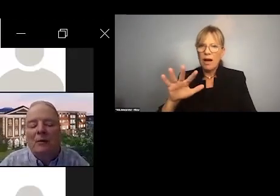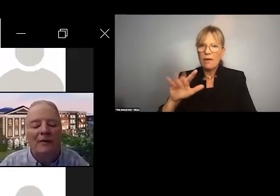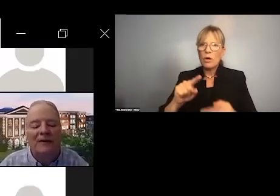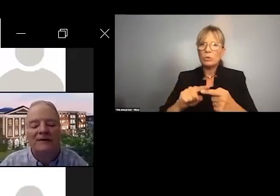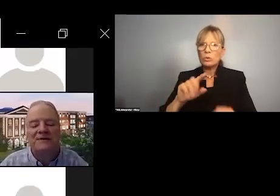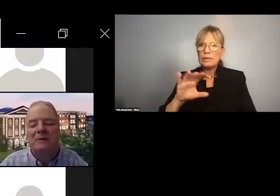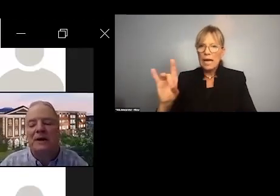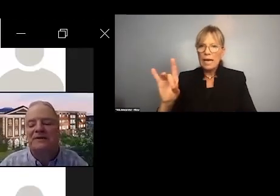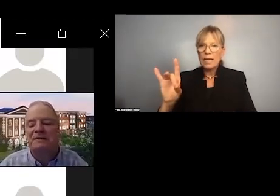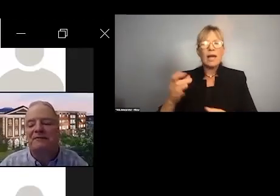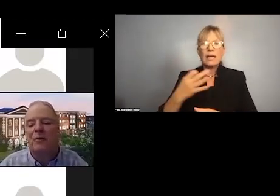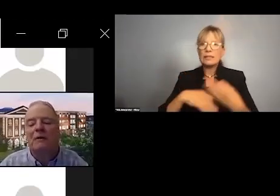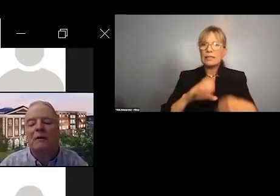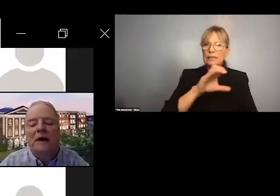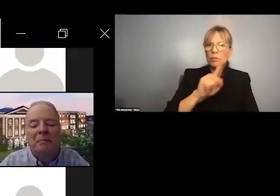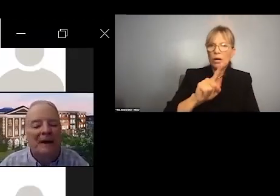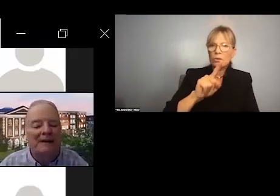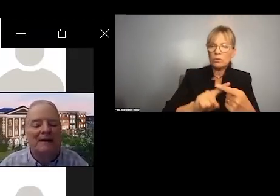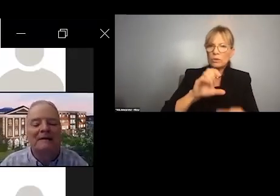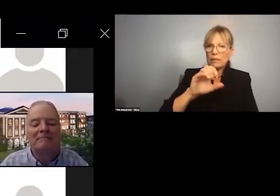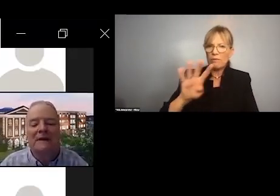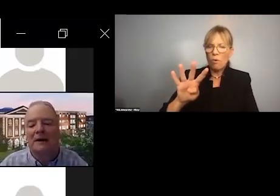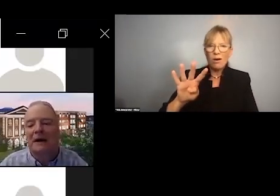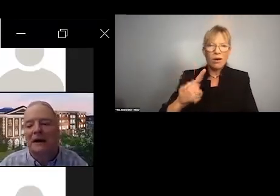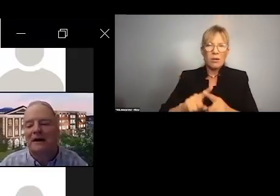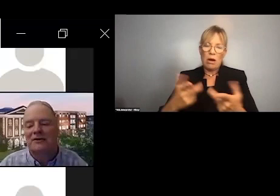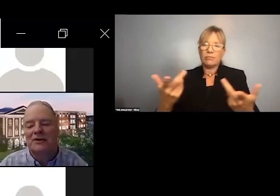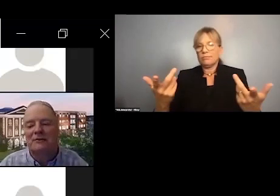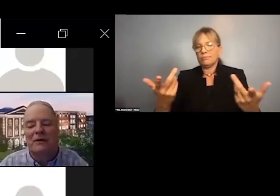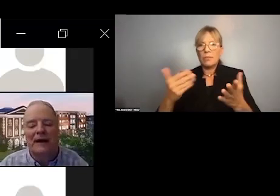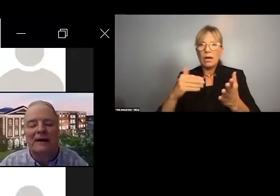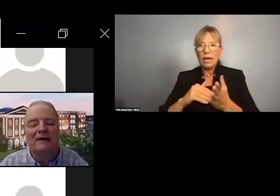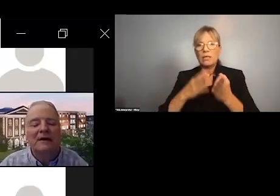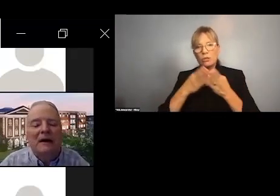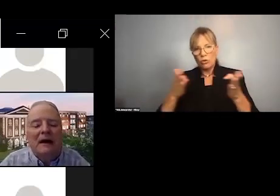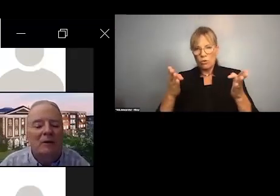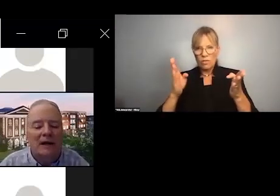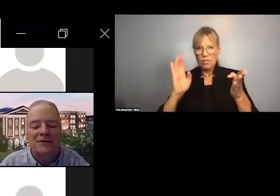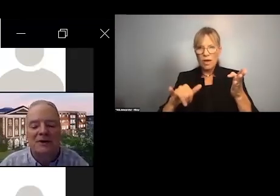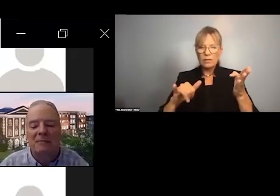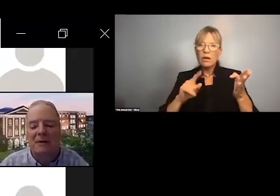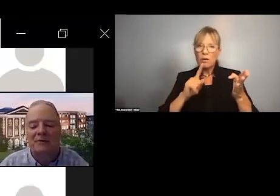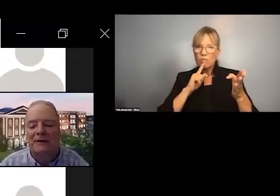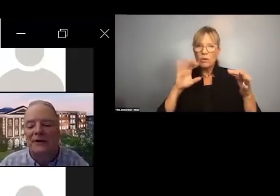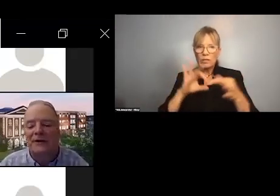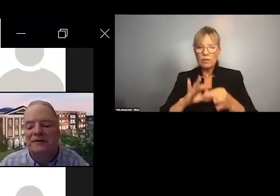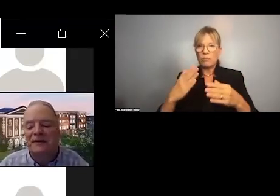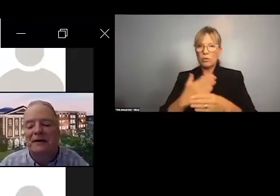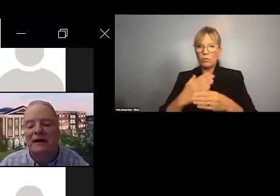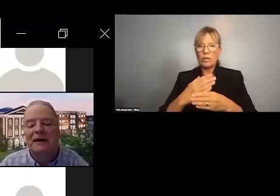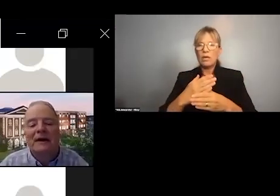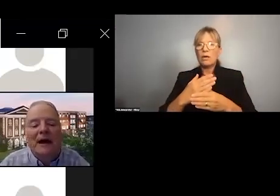C8 rather than C1 to C4. But again, in general, that is a relationship between